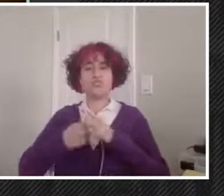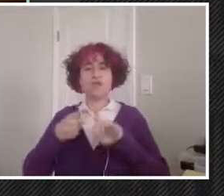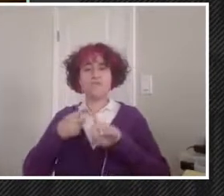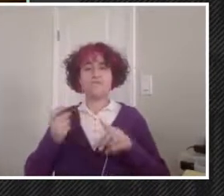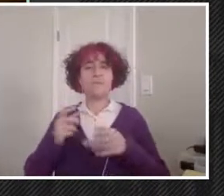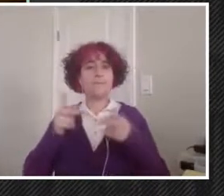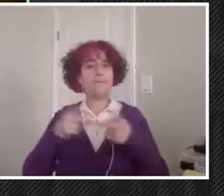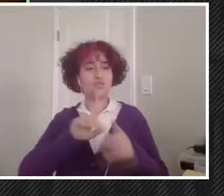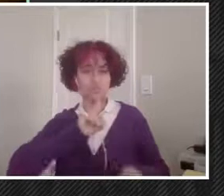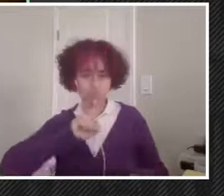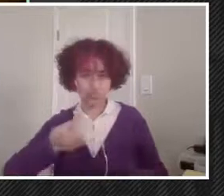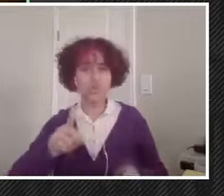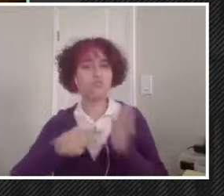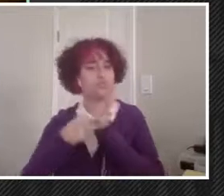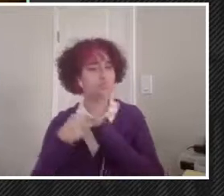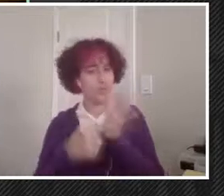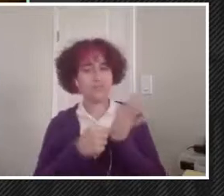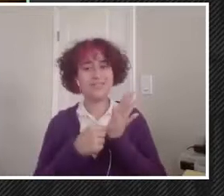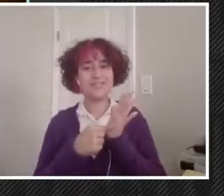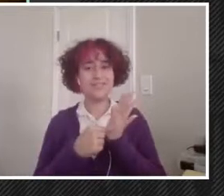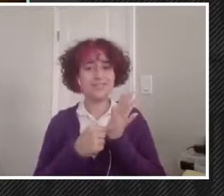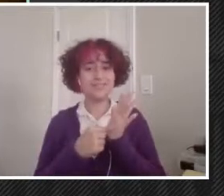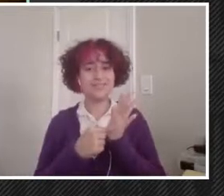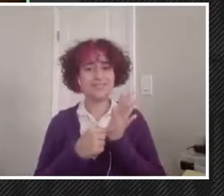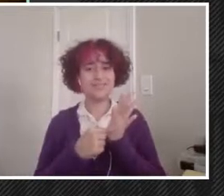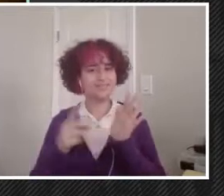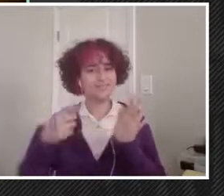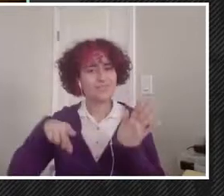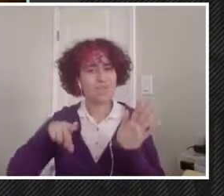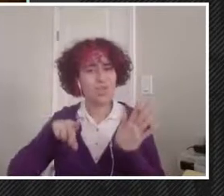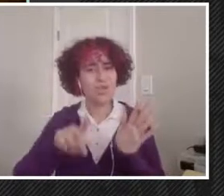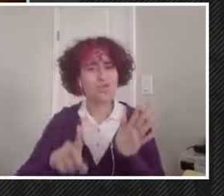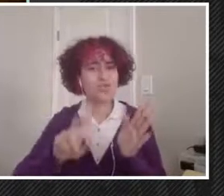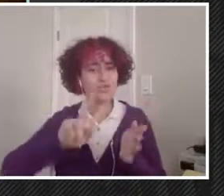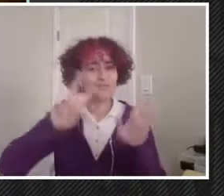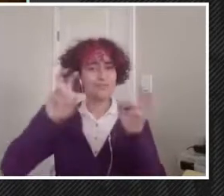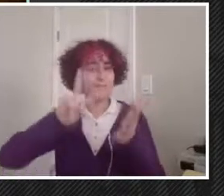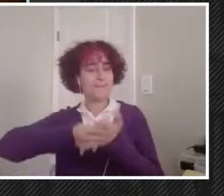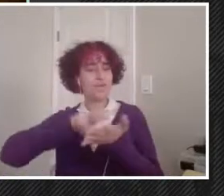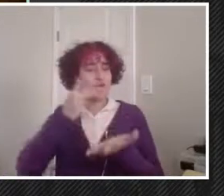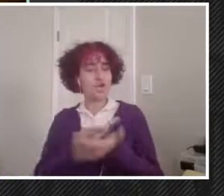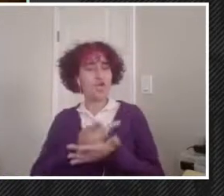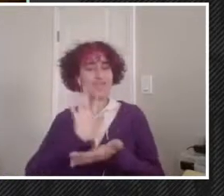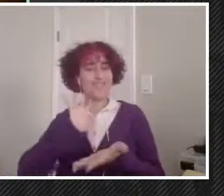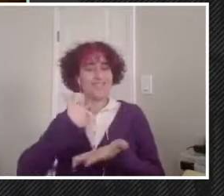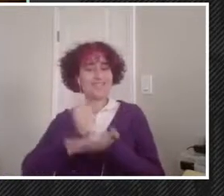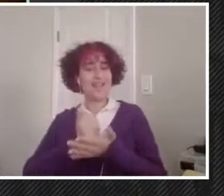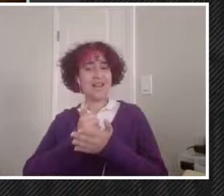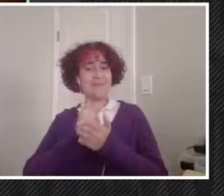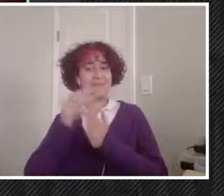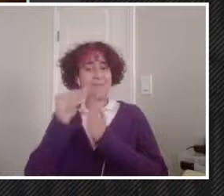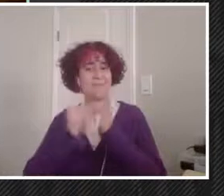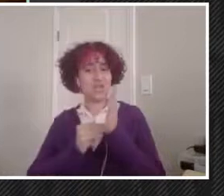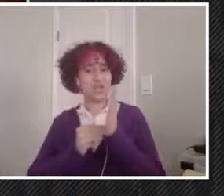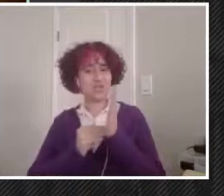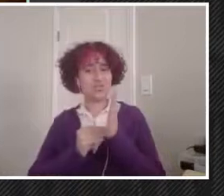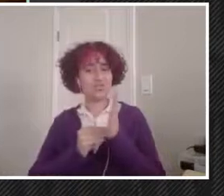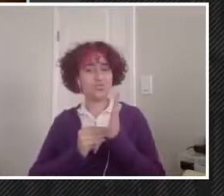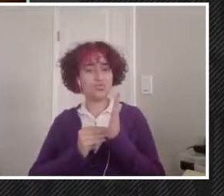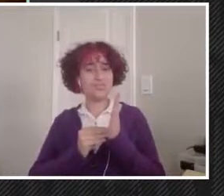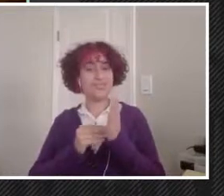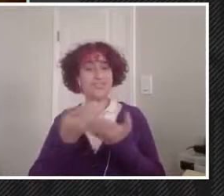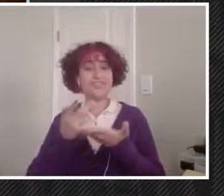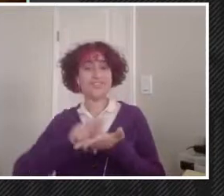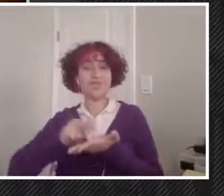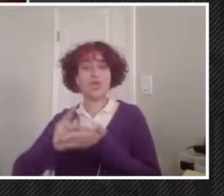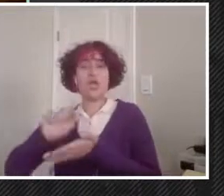And don't you be the cook that's setting the menu to cook other people. Because the logic or the quote is always